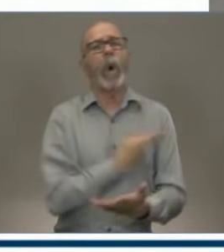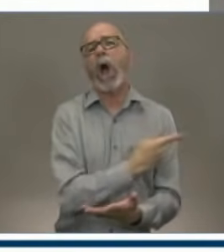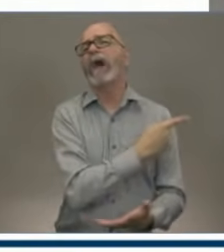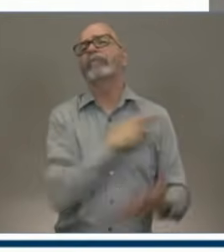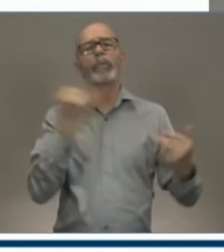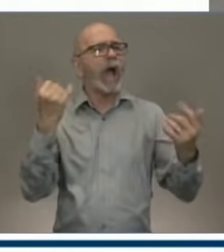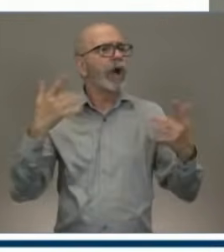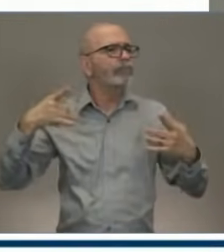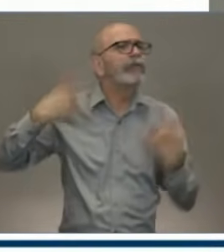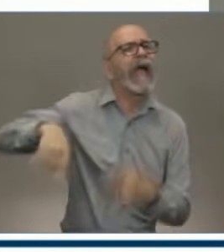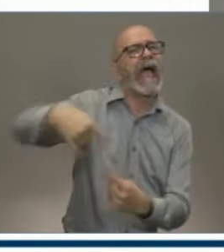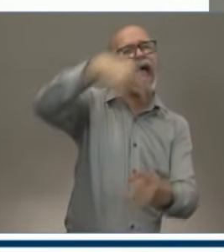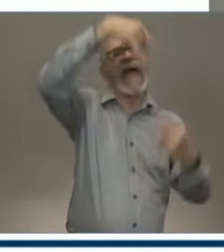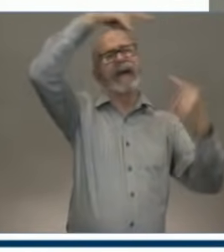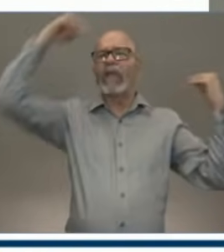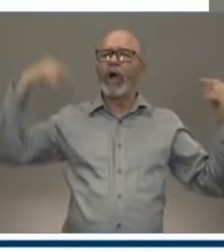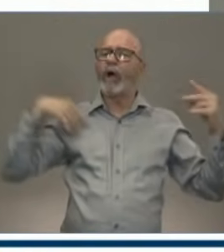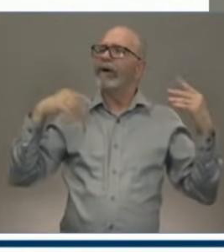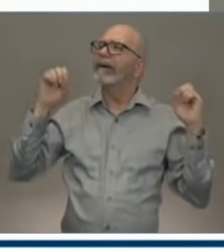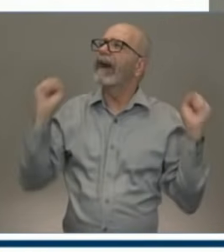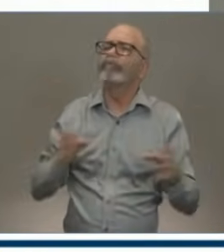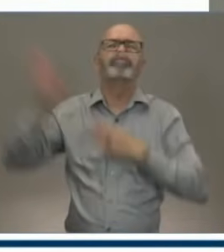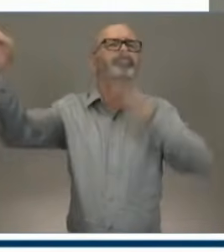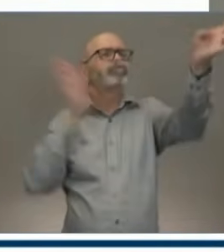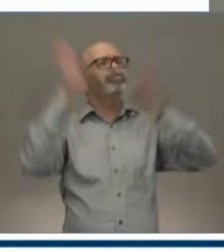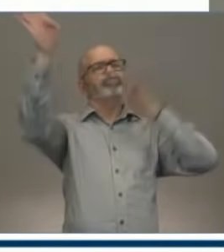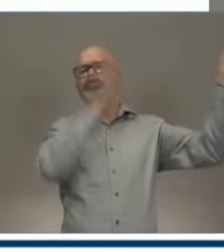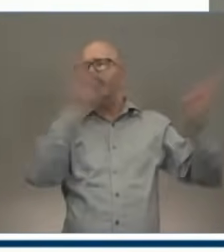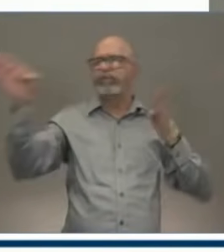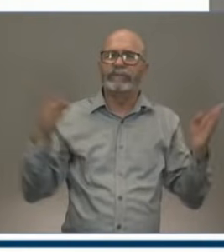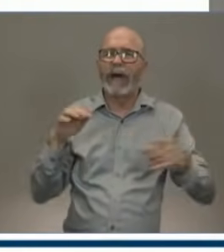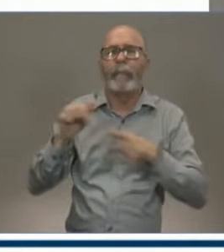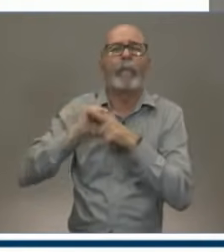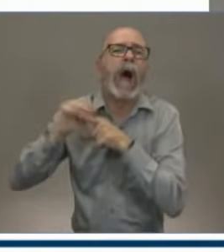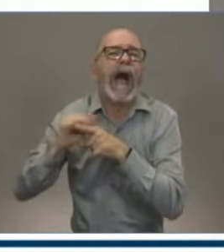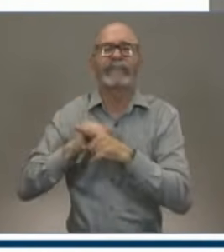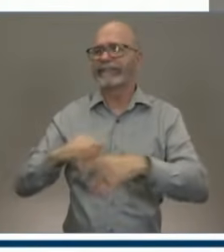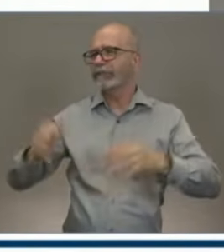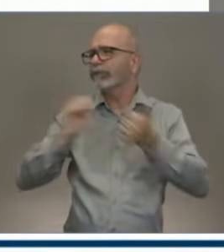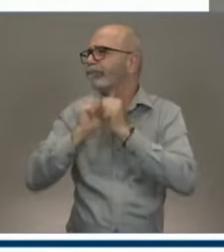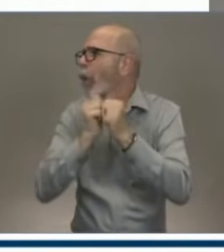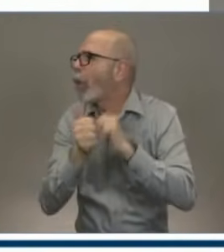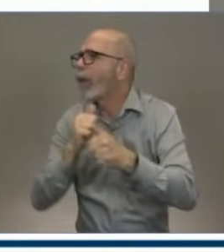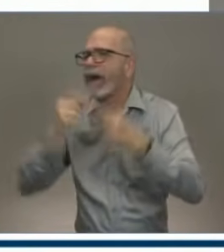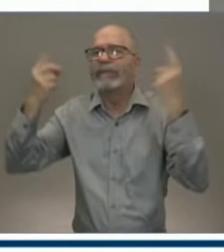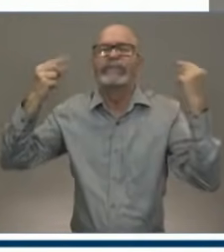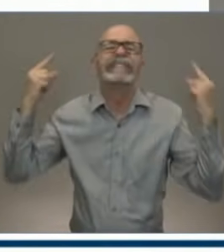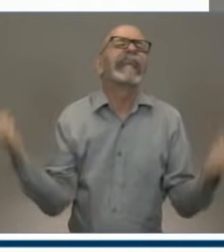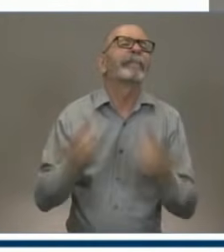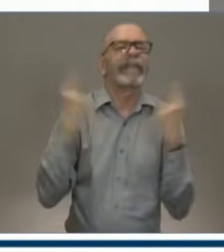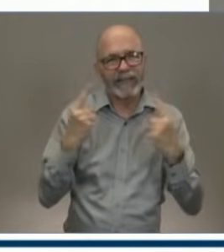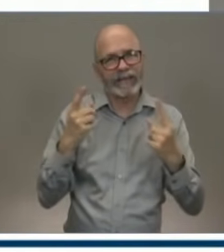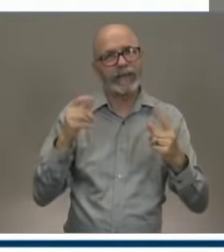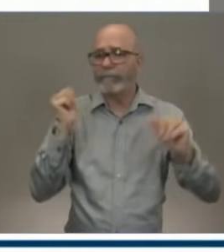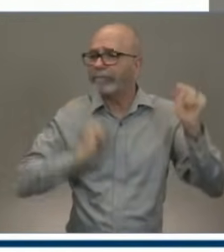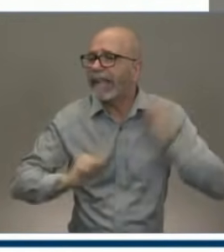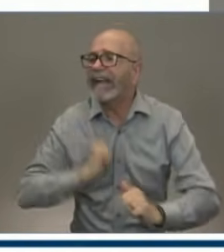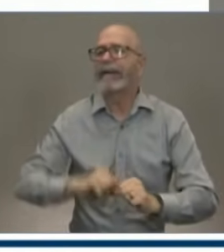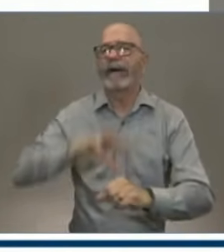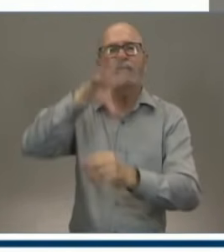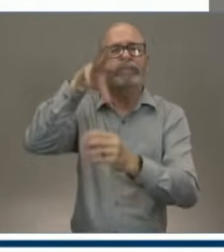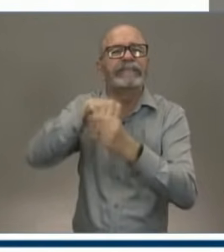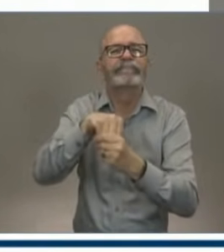facility. People can be involved in sports for practices or arts and theater for rehearsals. People can go out to